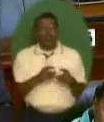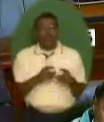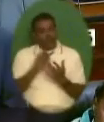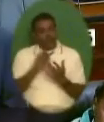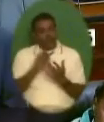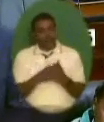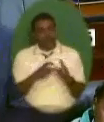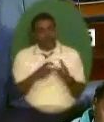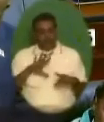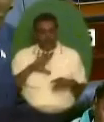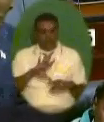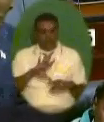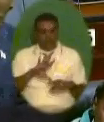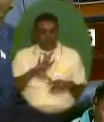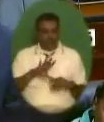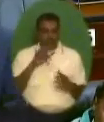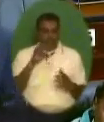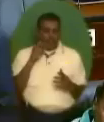grown from